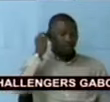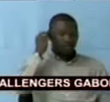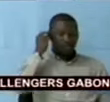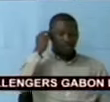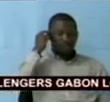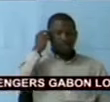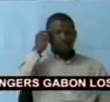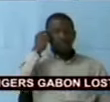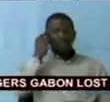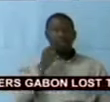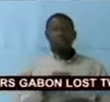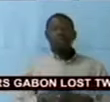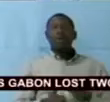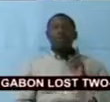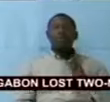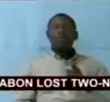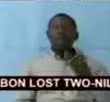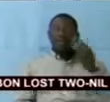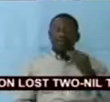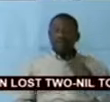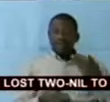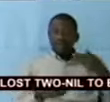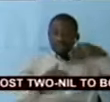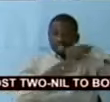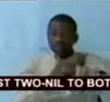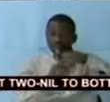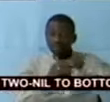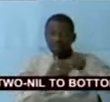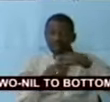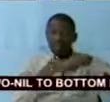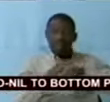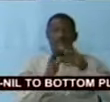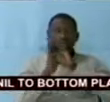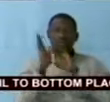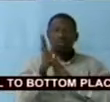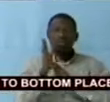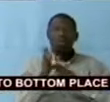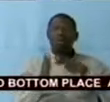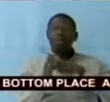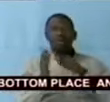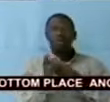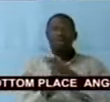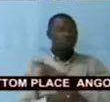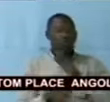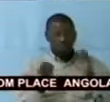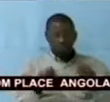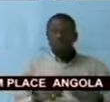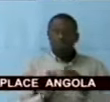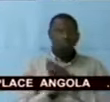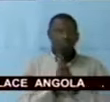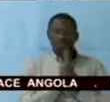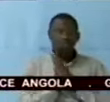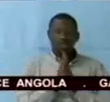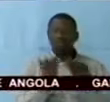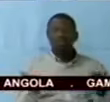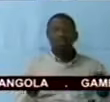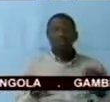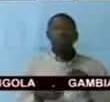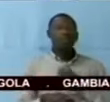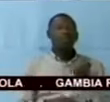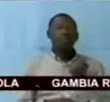But if it is incorporated into the Constitution, you therefore cannot challenge it anymore, because it is now part of the